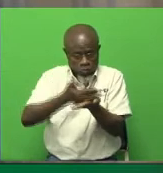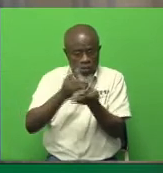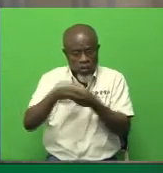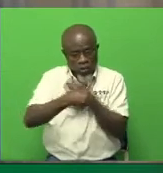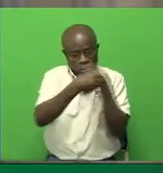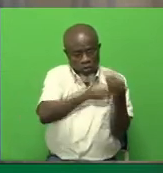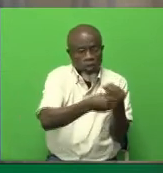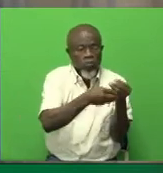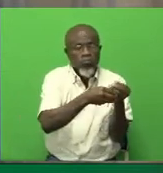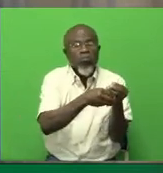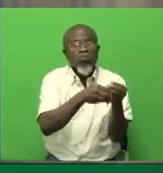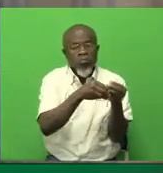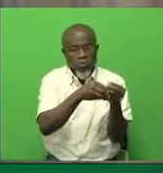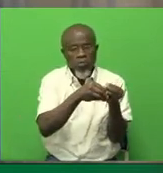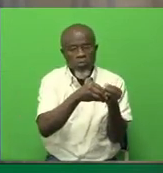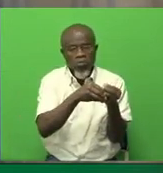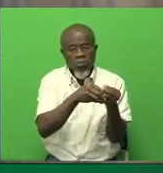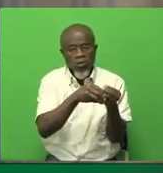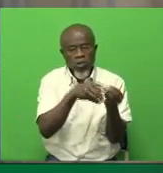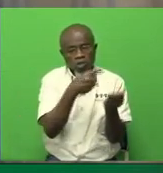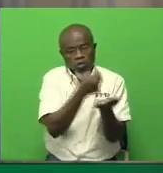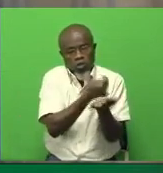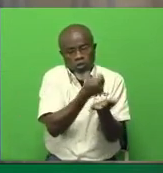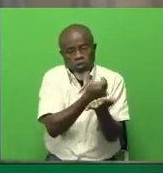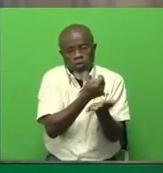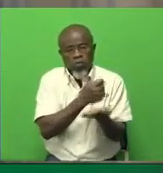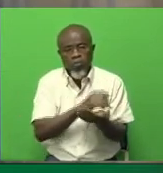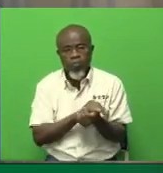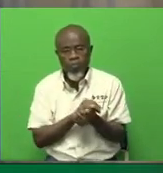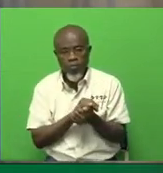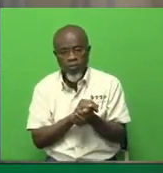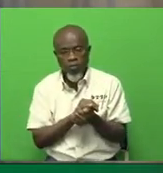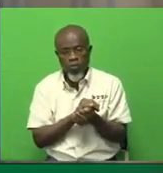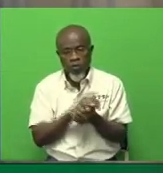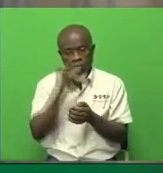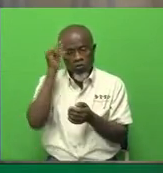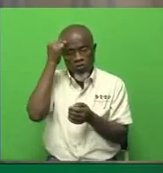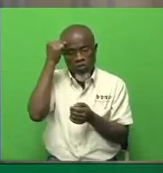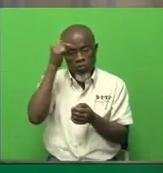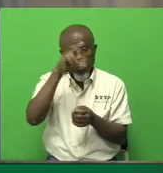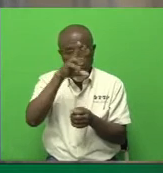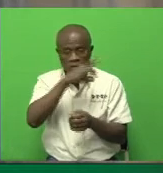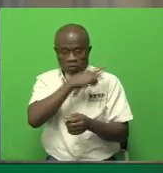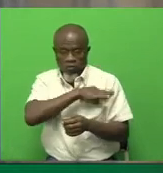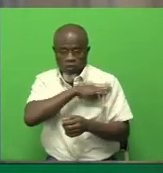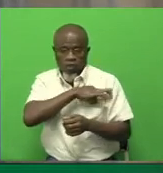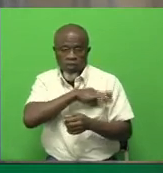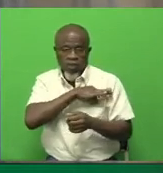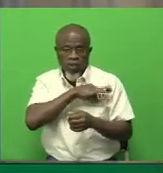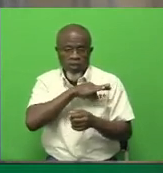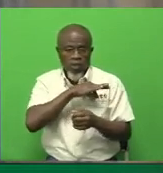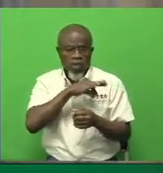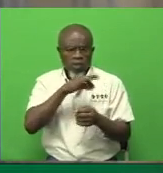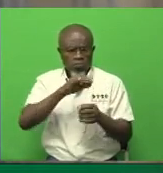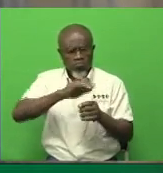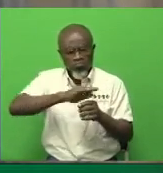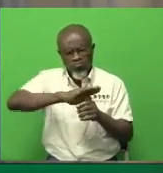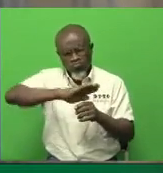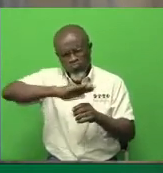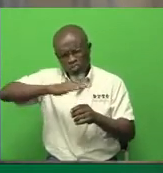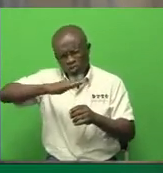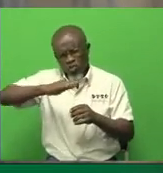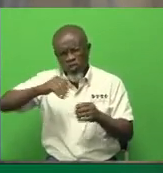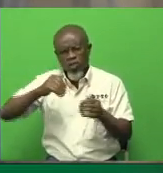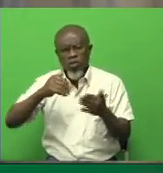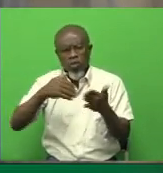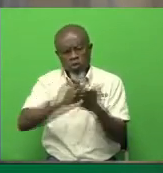our fourth proposal is for government to invest in renewable energy now the government speaks of it but it's a